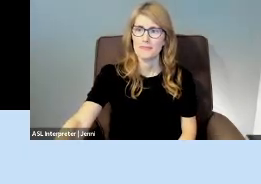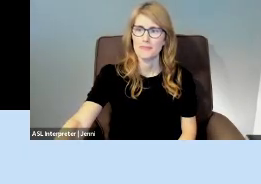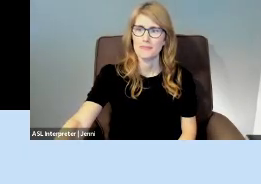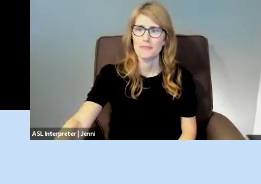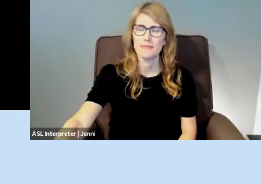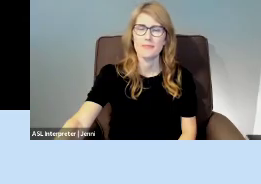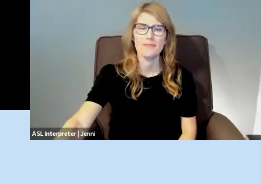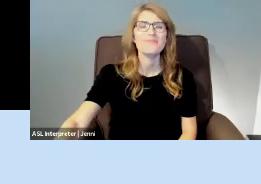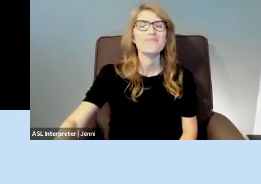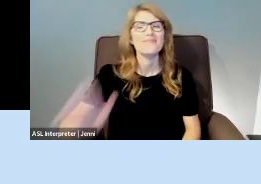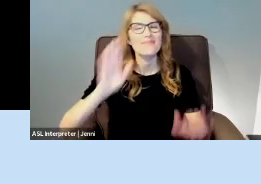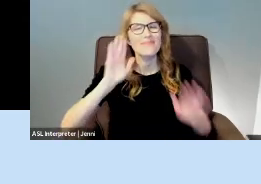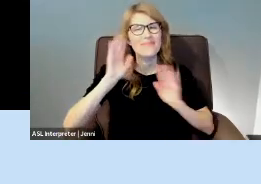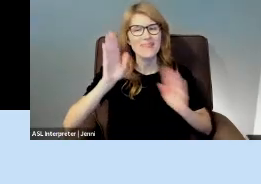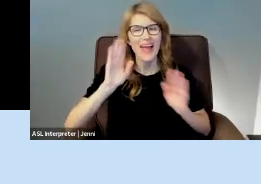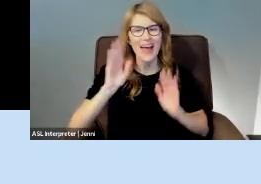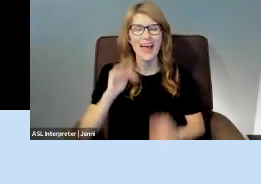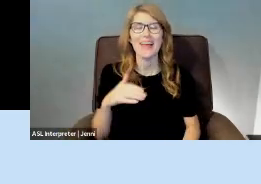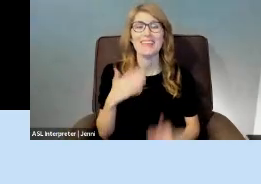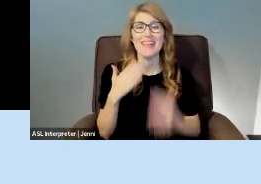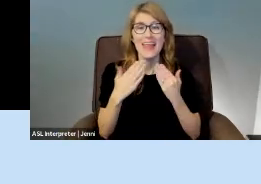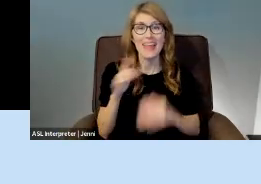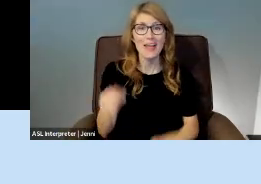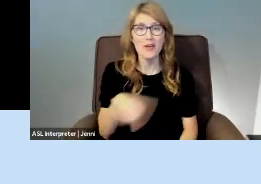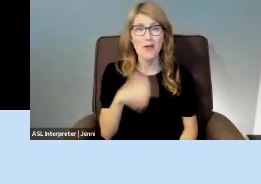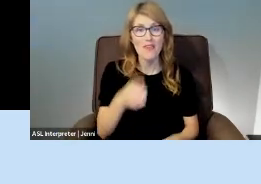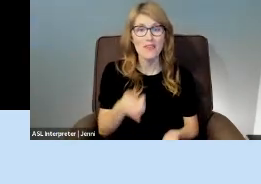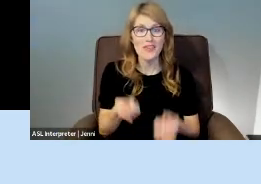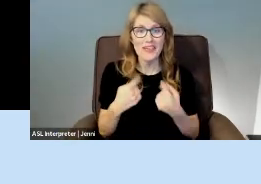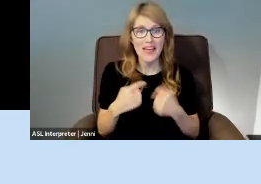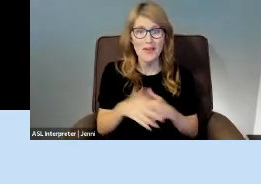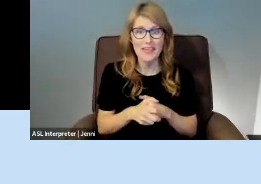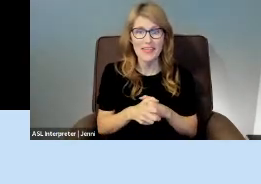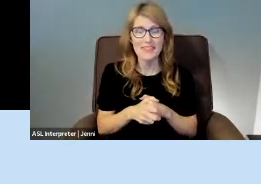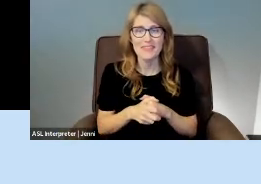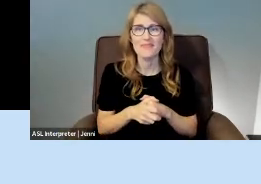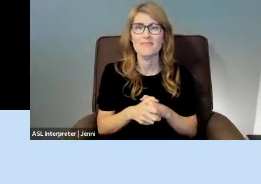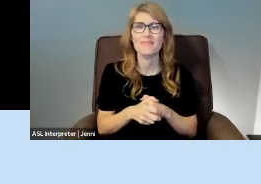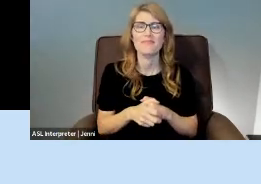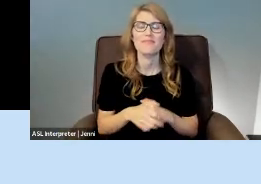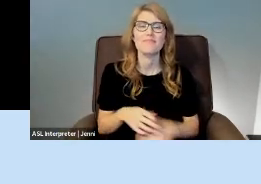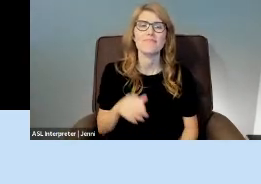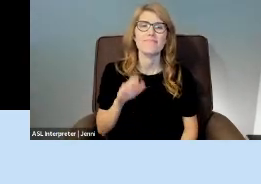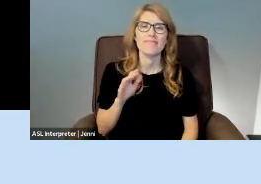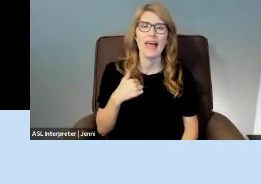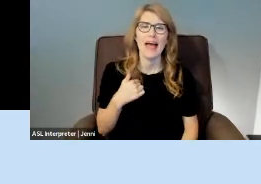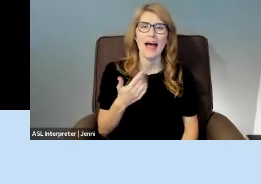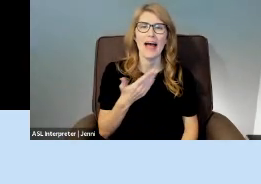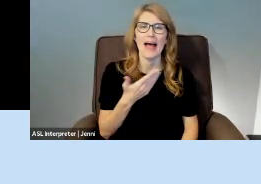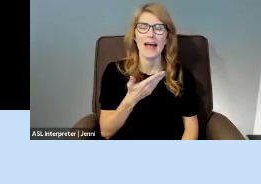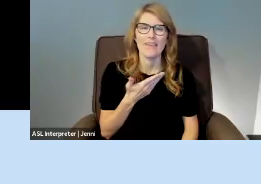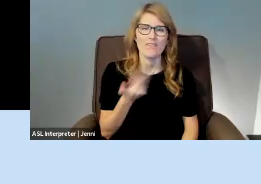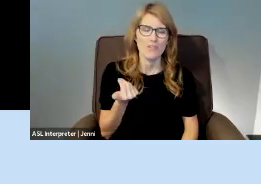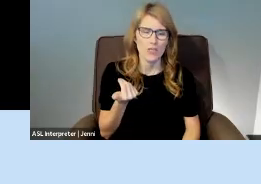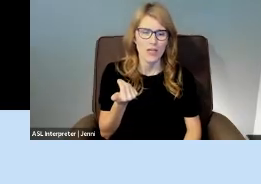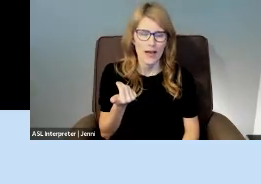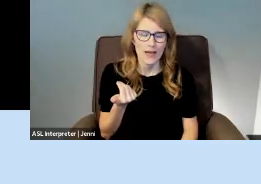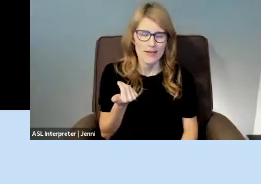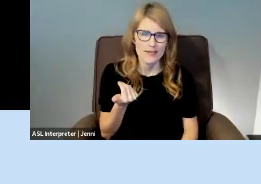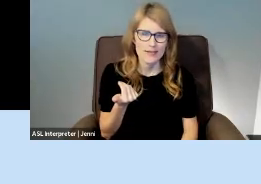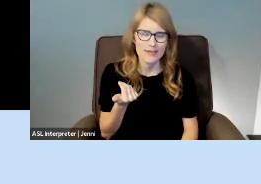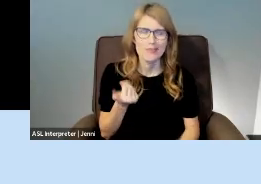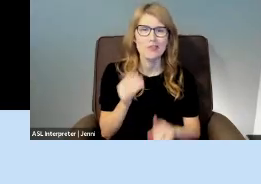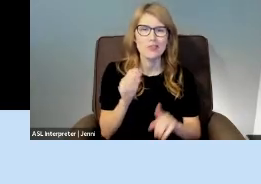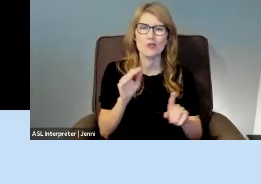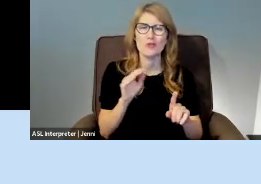Hi, you guys. Thanks so much for being here. I forgot to put Landwith's